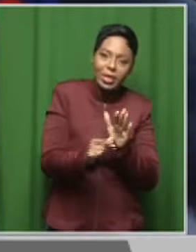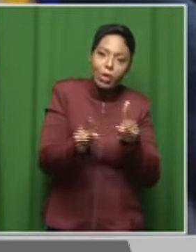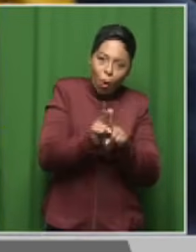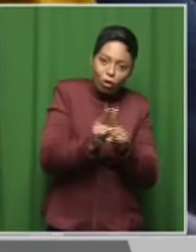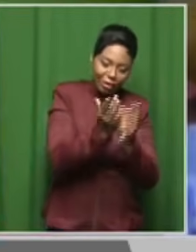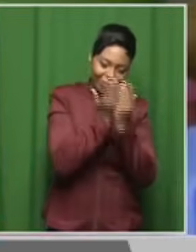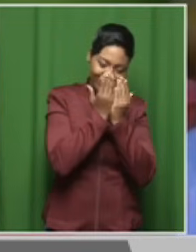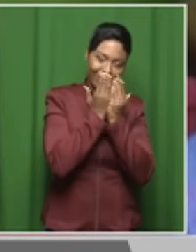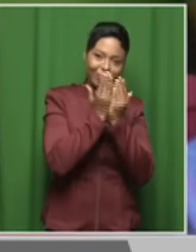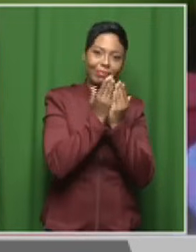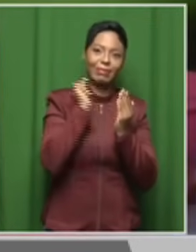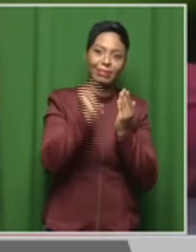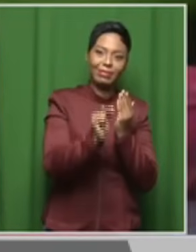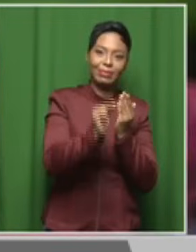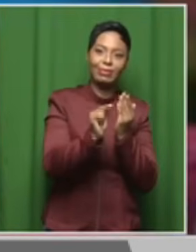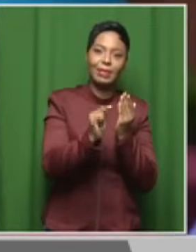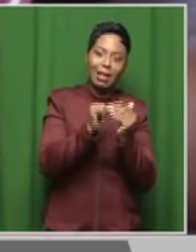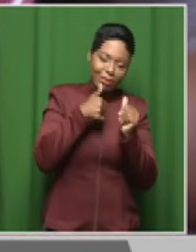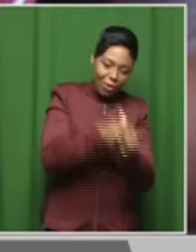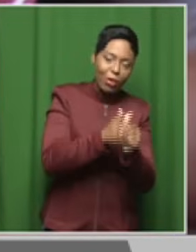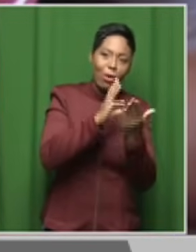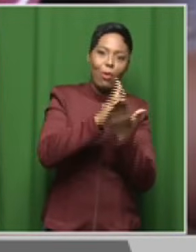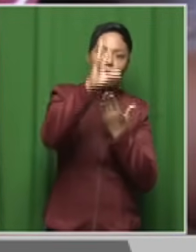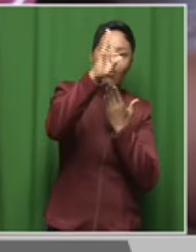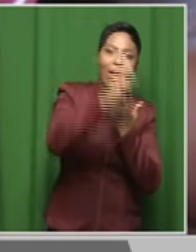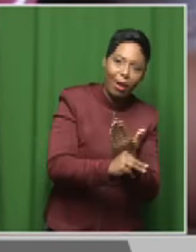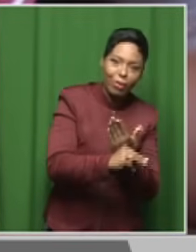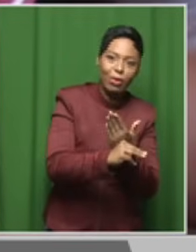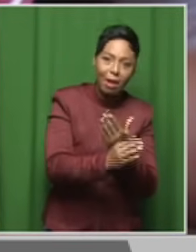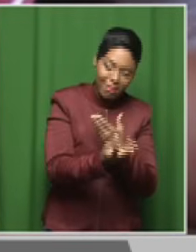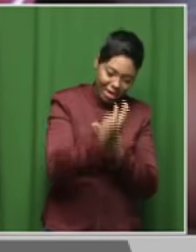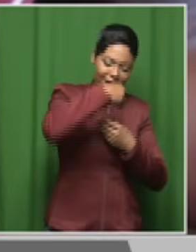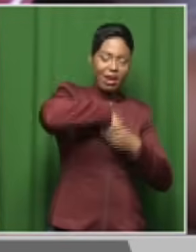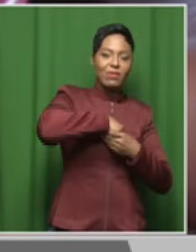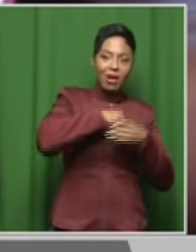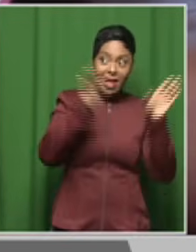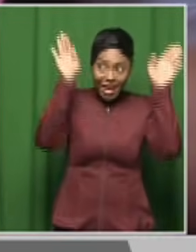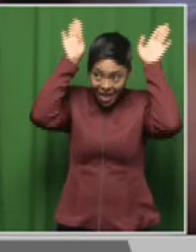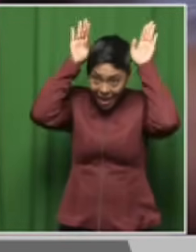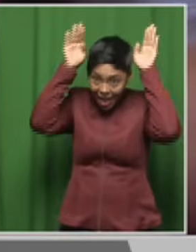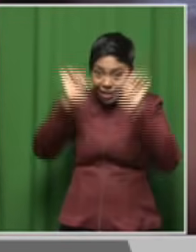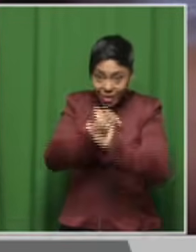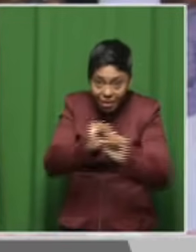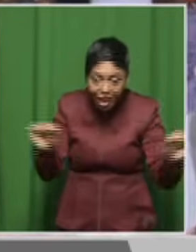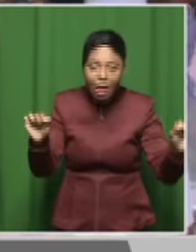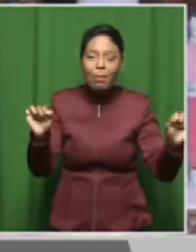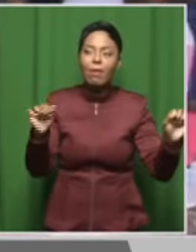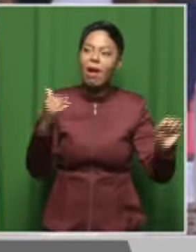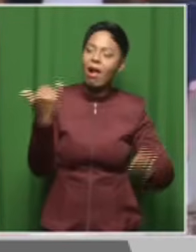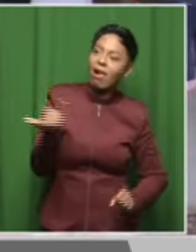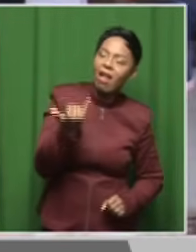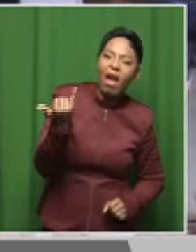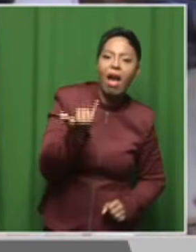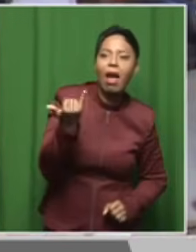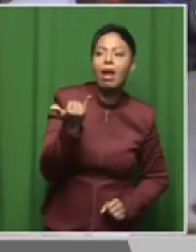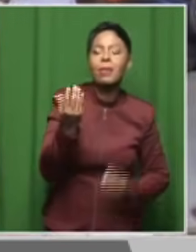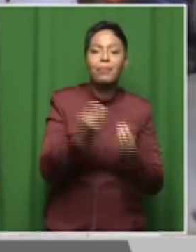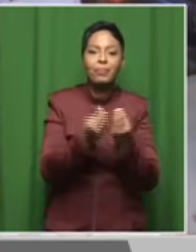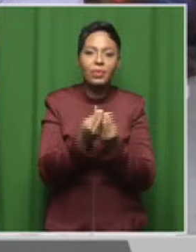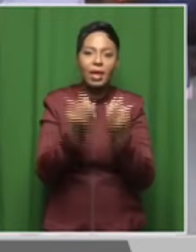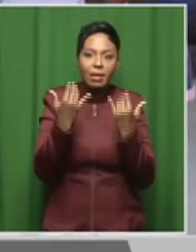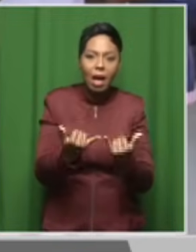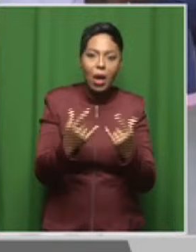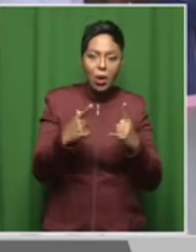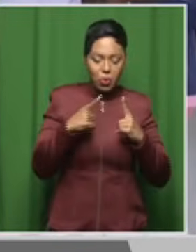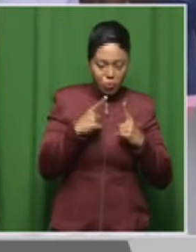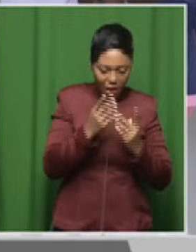to implement a curriculum. And therefore, you would imagine that things like recognition of prior